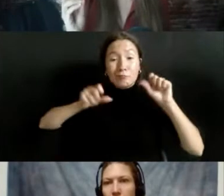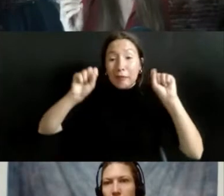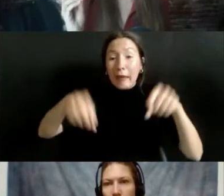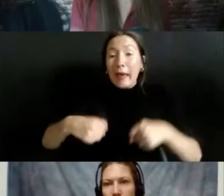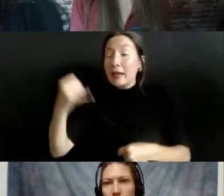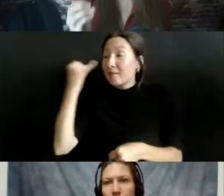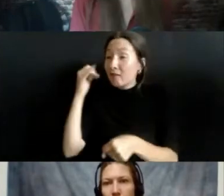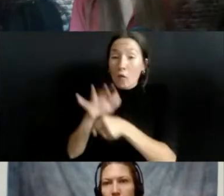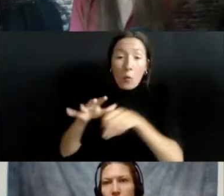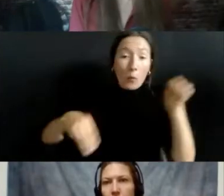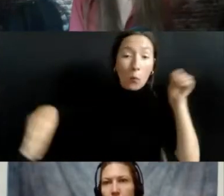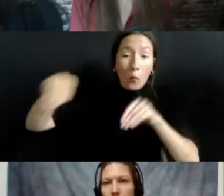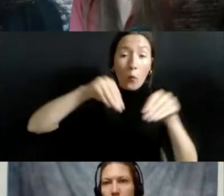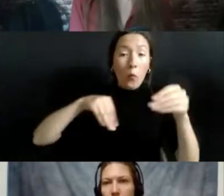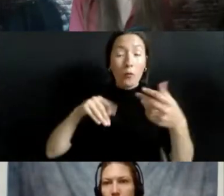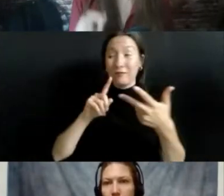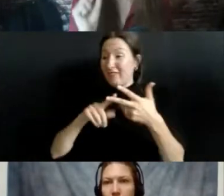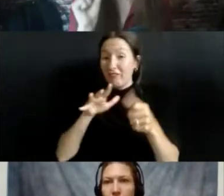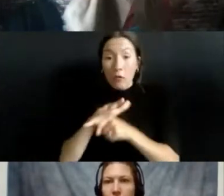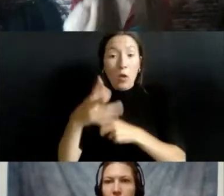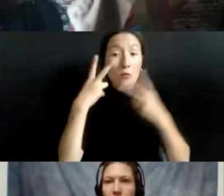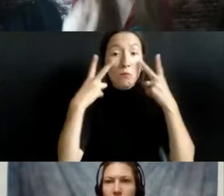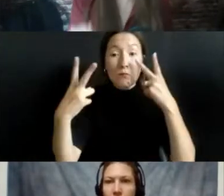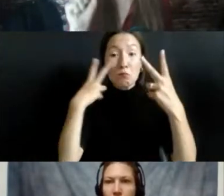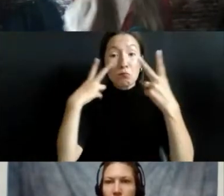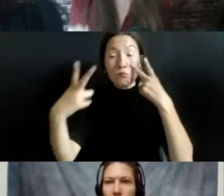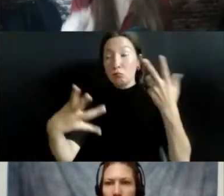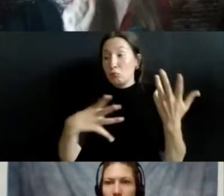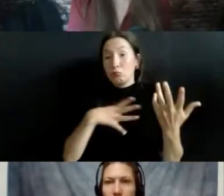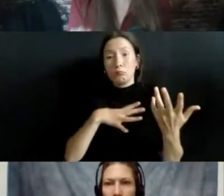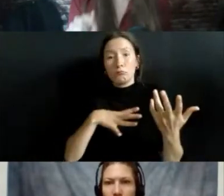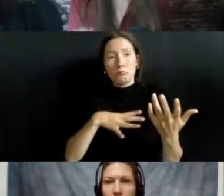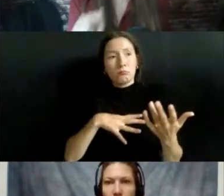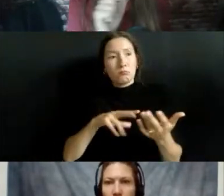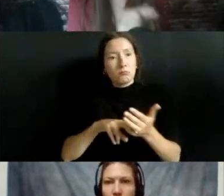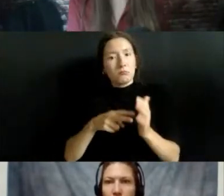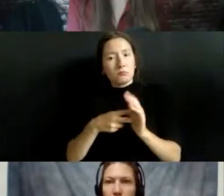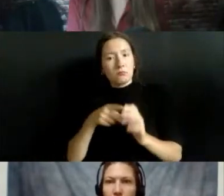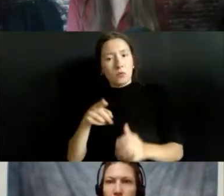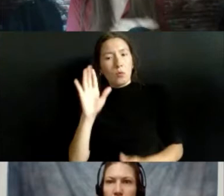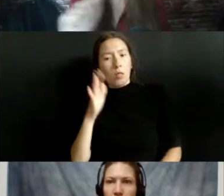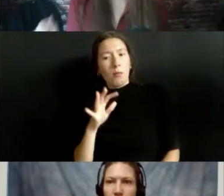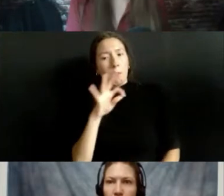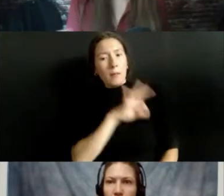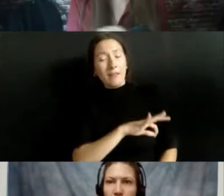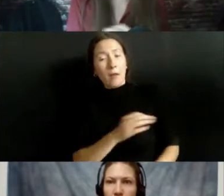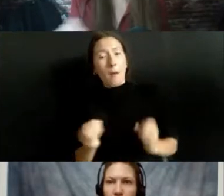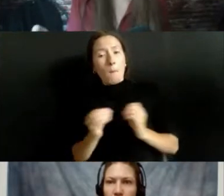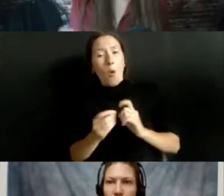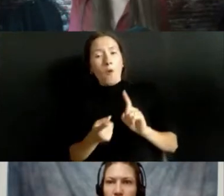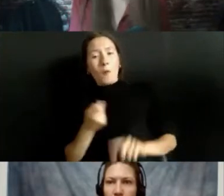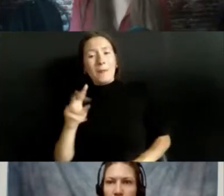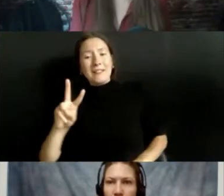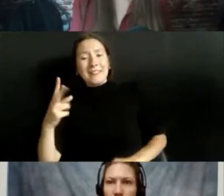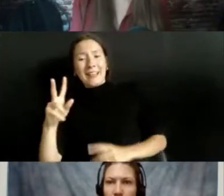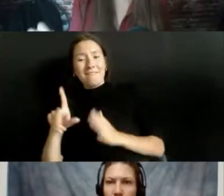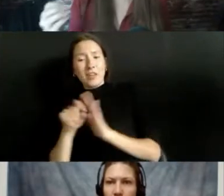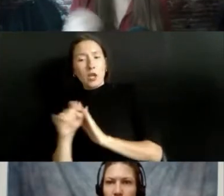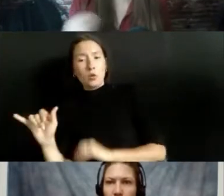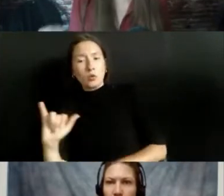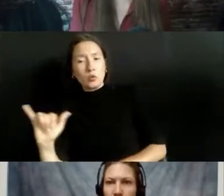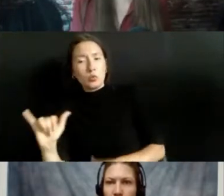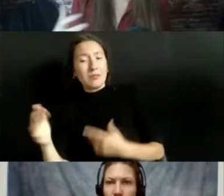vision, you will benefit more from this lesson than the first one. It's clearer on so many levels. So in many